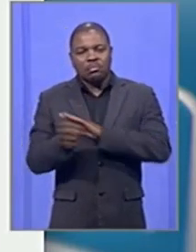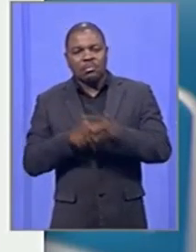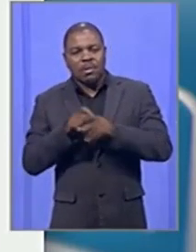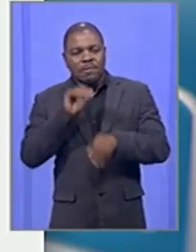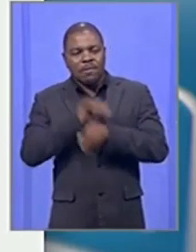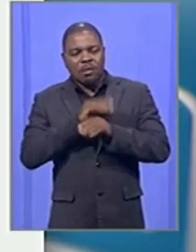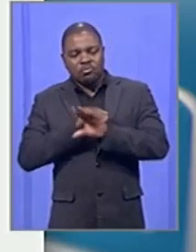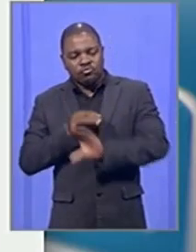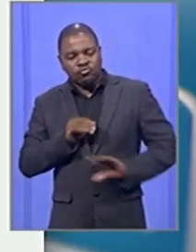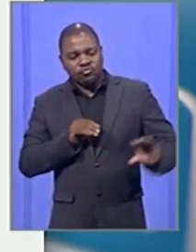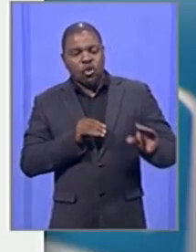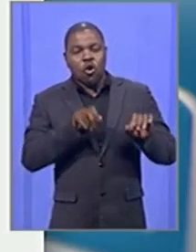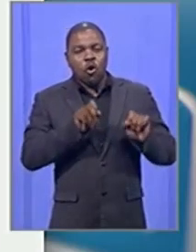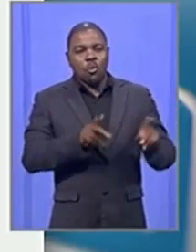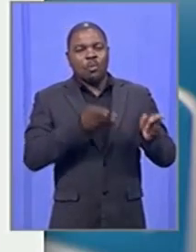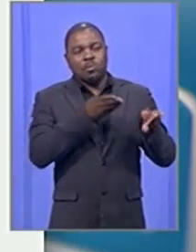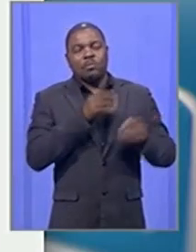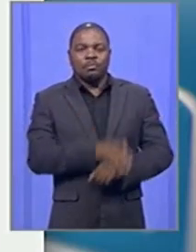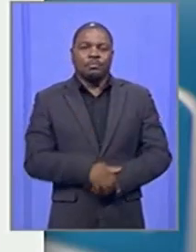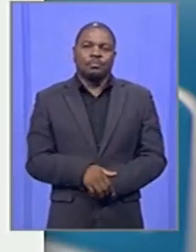bona menyetla.